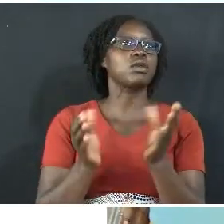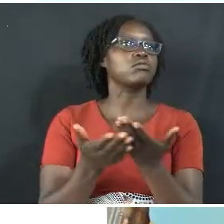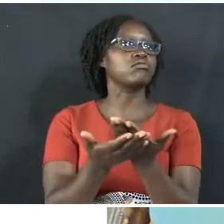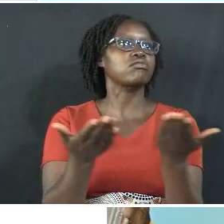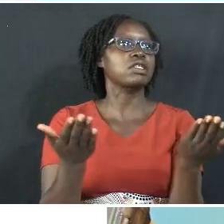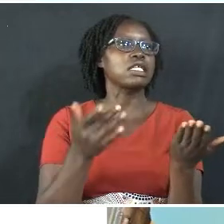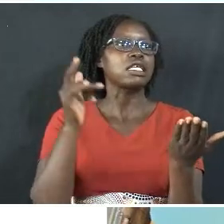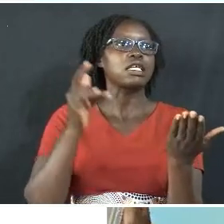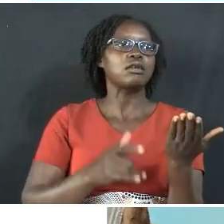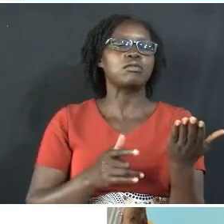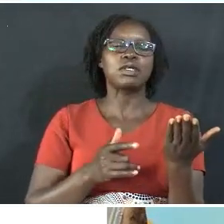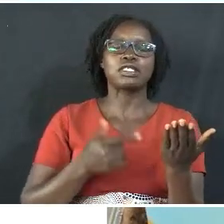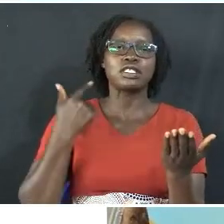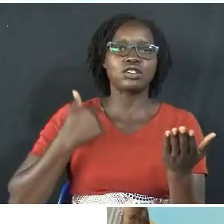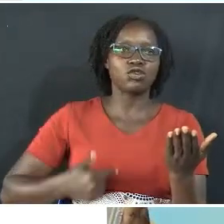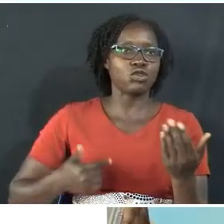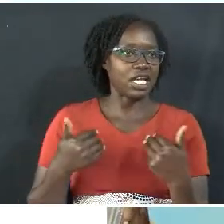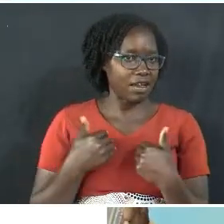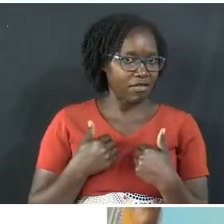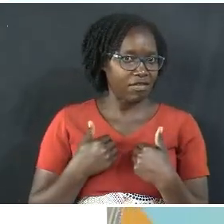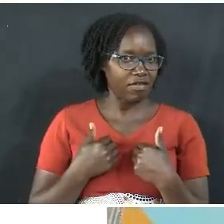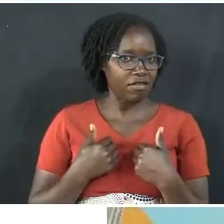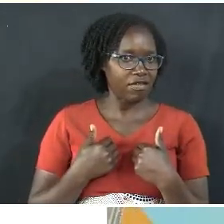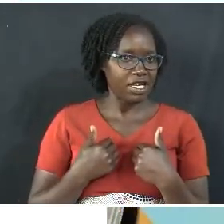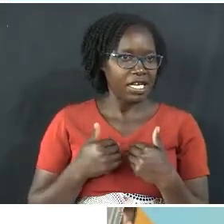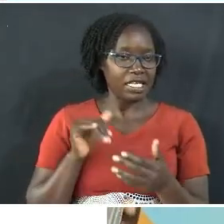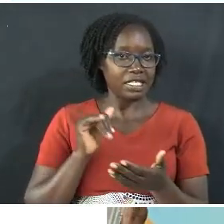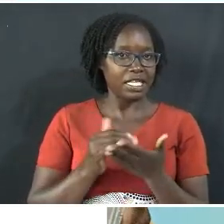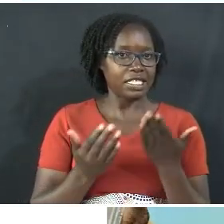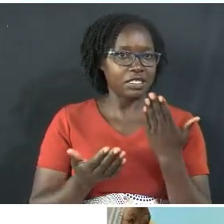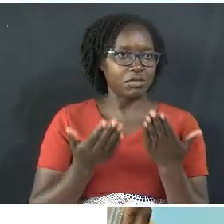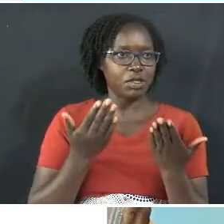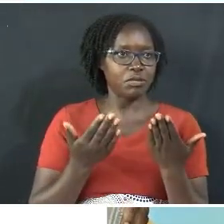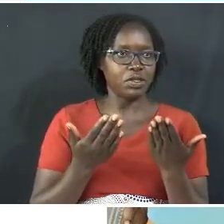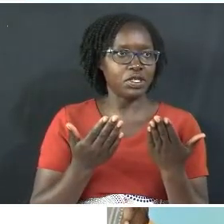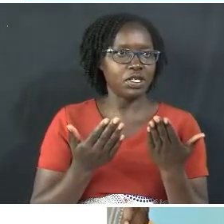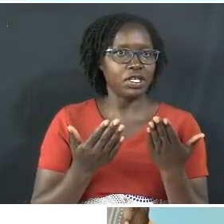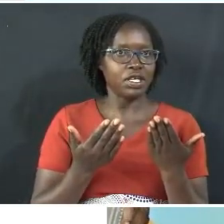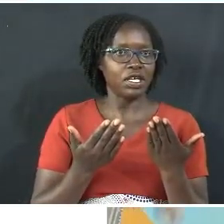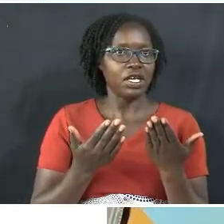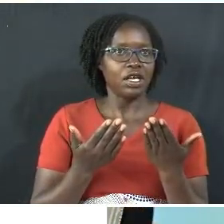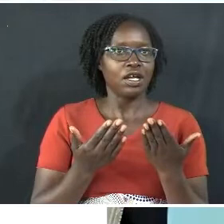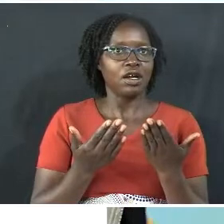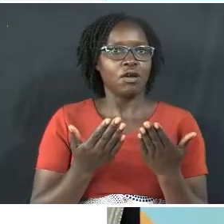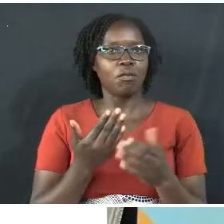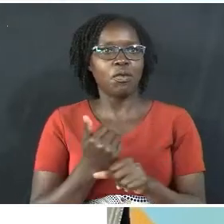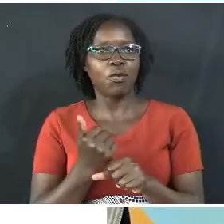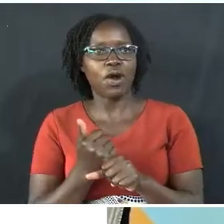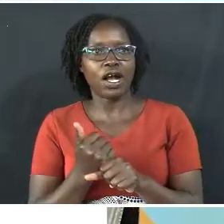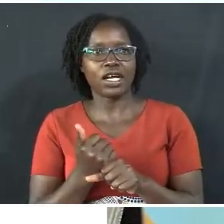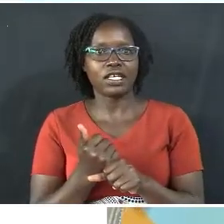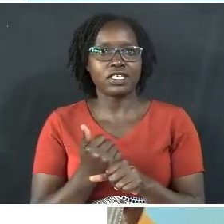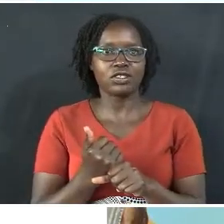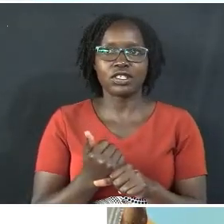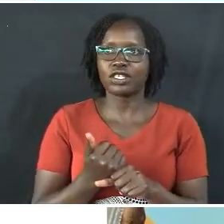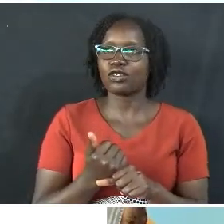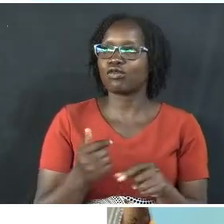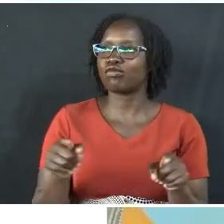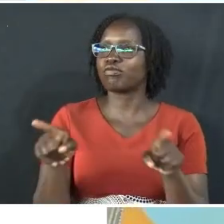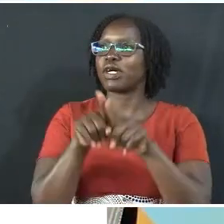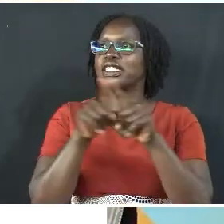I must wear a suit that probably should be worth 12,000 in order to match your